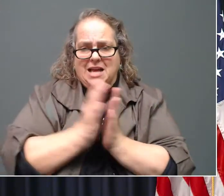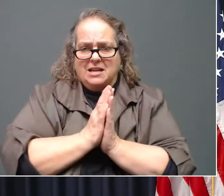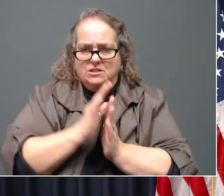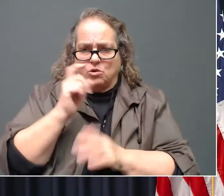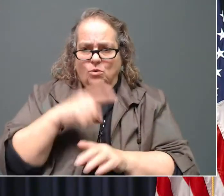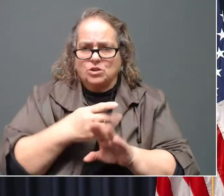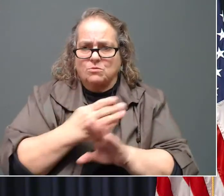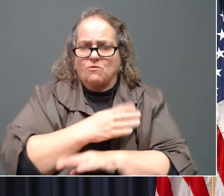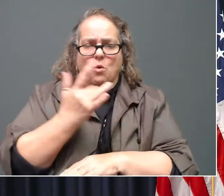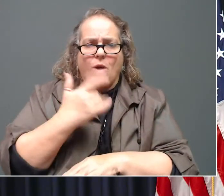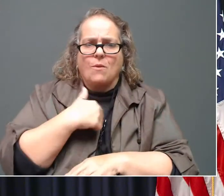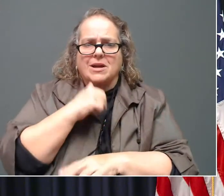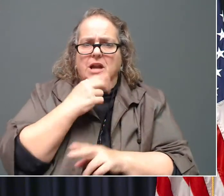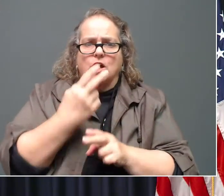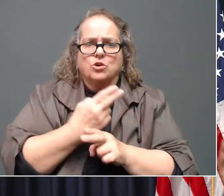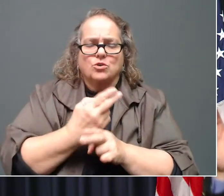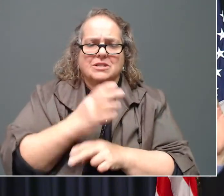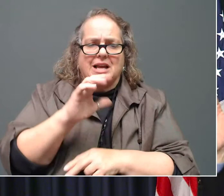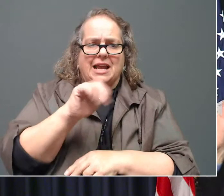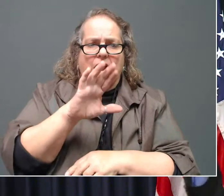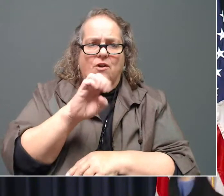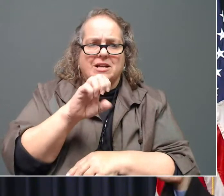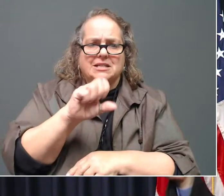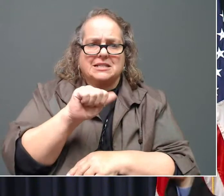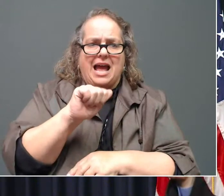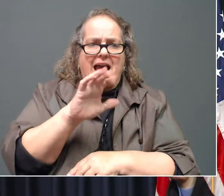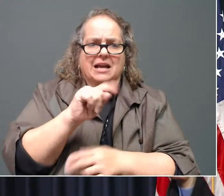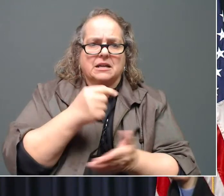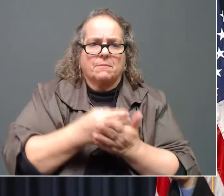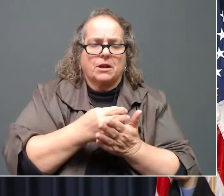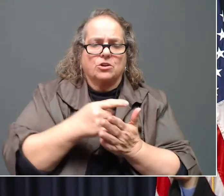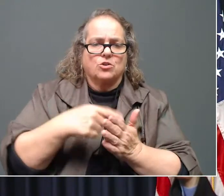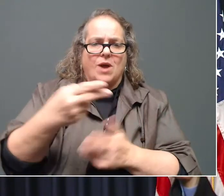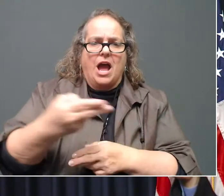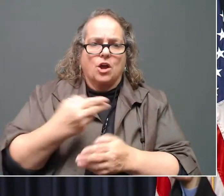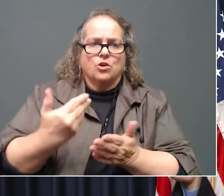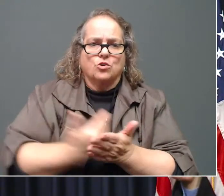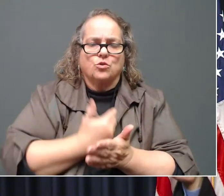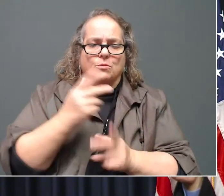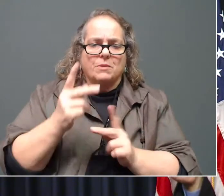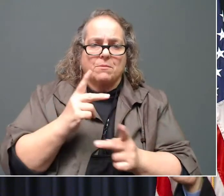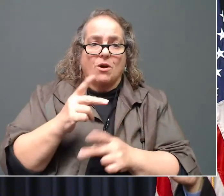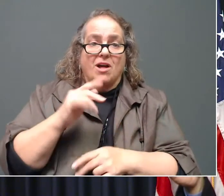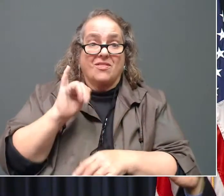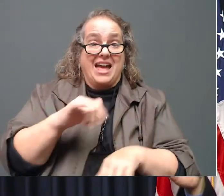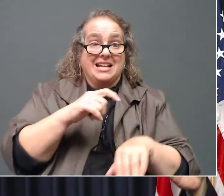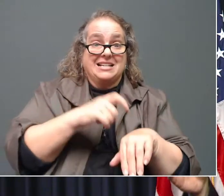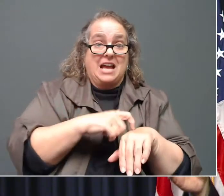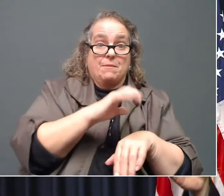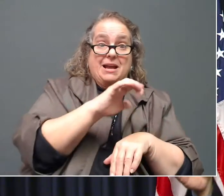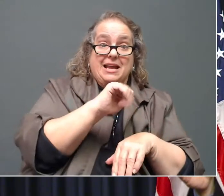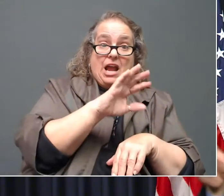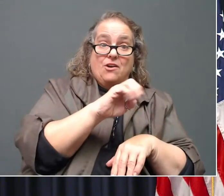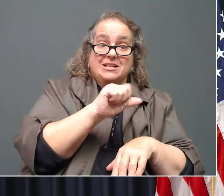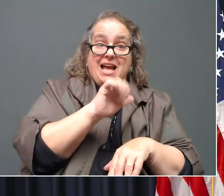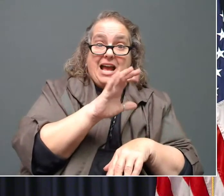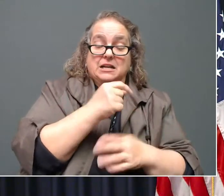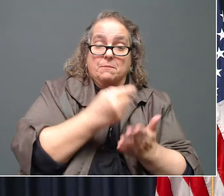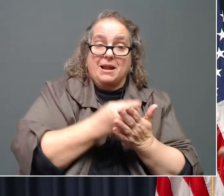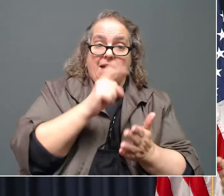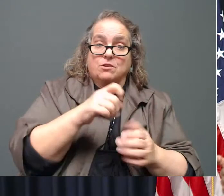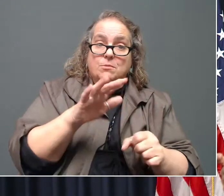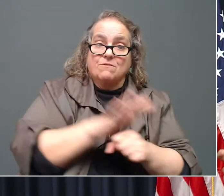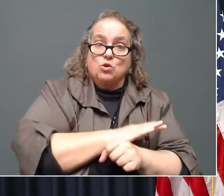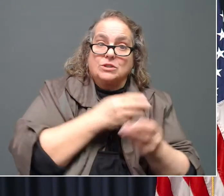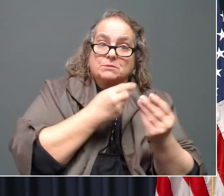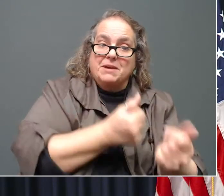CARES Act money to hire new people. At the time, the CARES Act money had to be fully spent by the end of December. And so we wouldn't have people